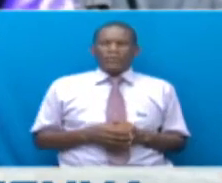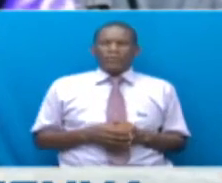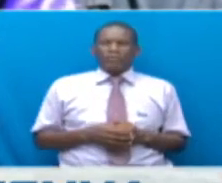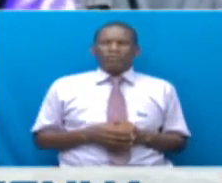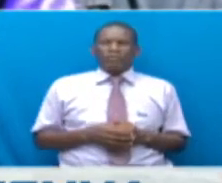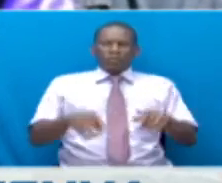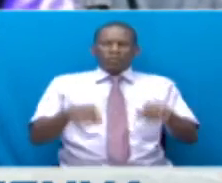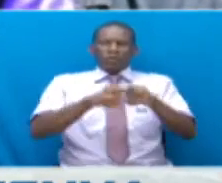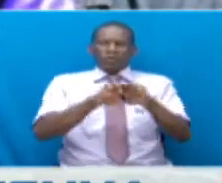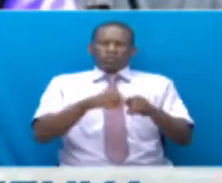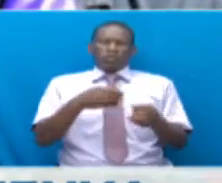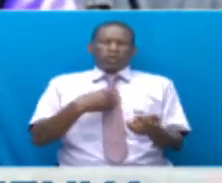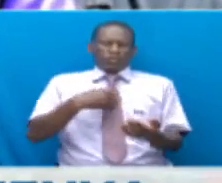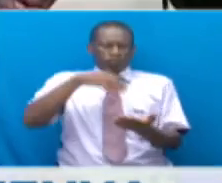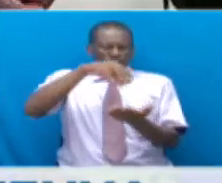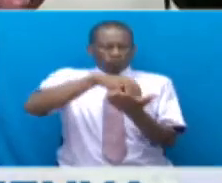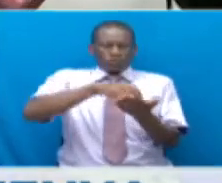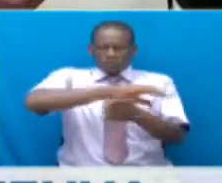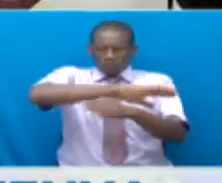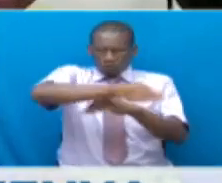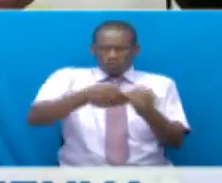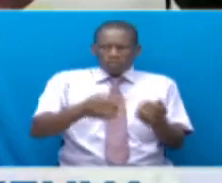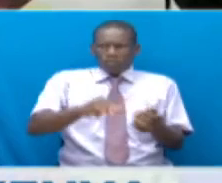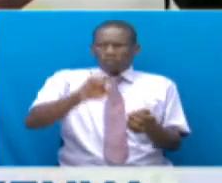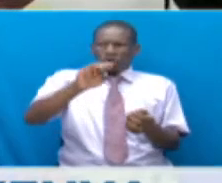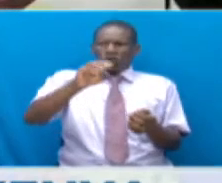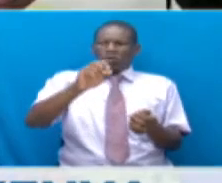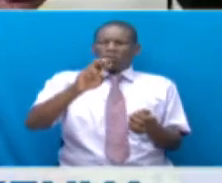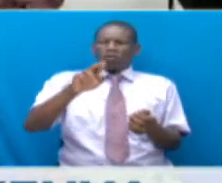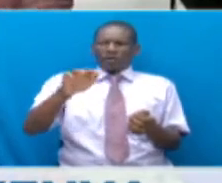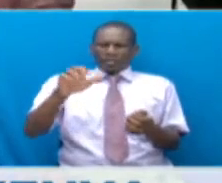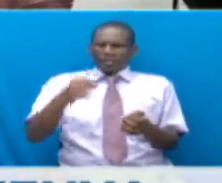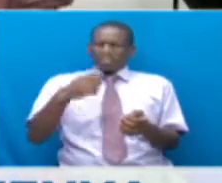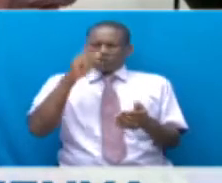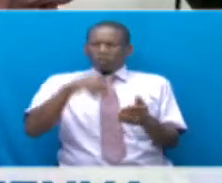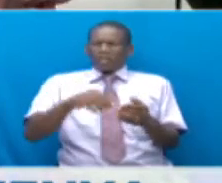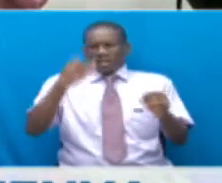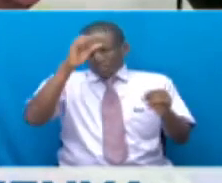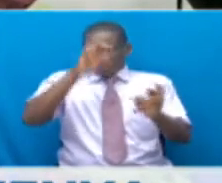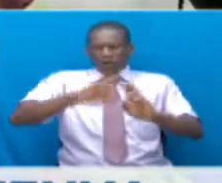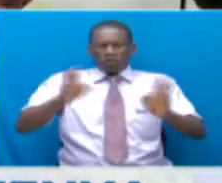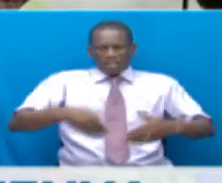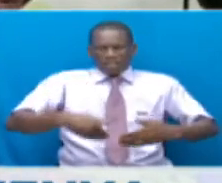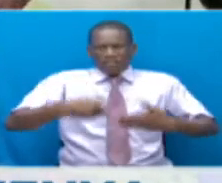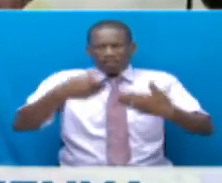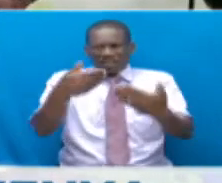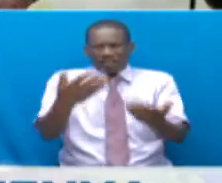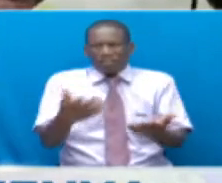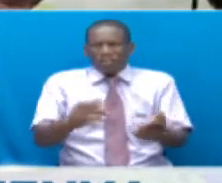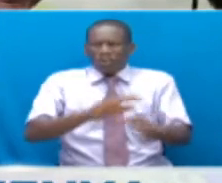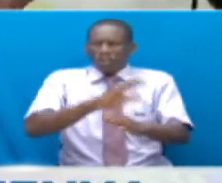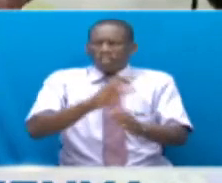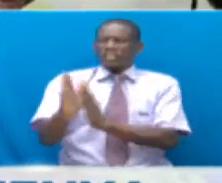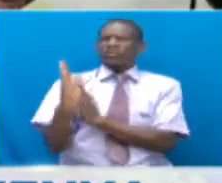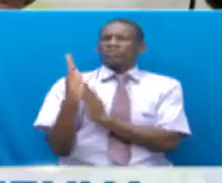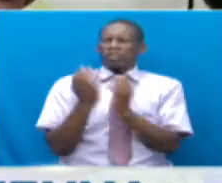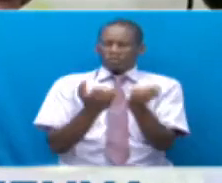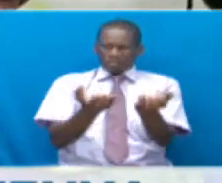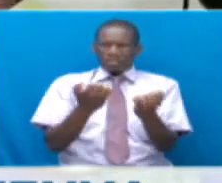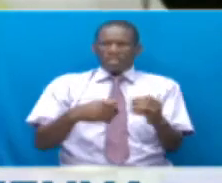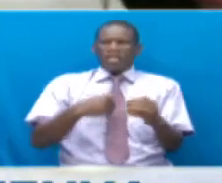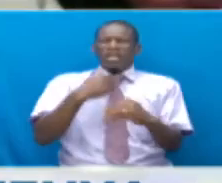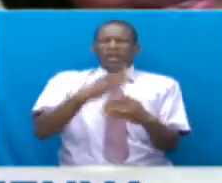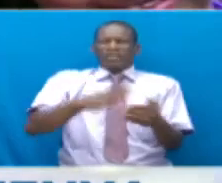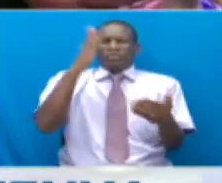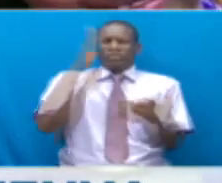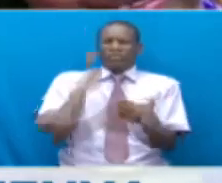the abled differently to also have a voice in all this. Mwaure says the government has already provided him with the necessary security after he was cleared